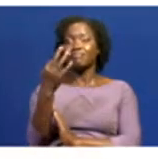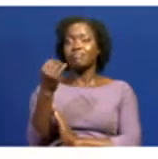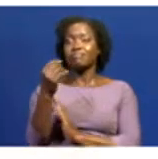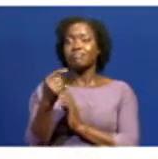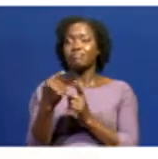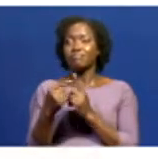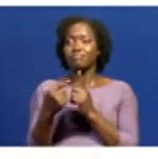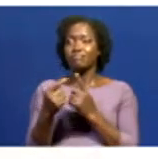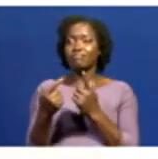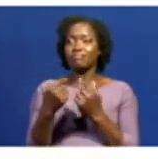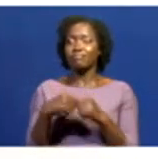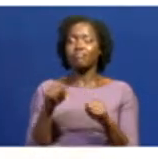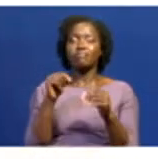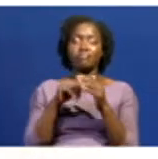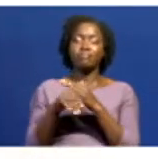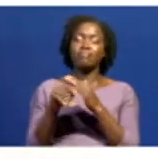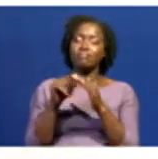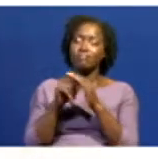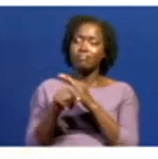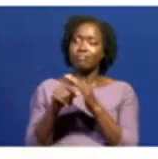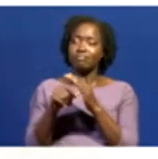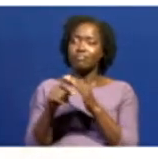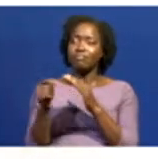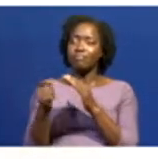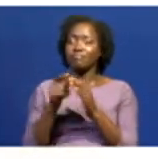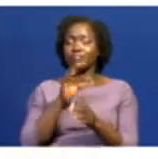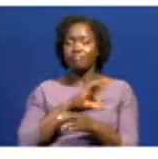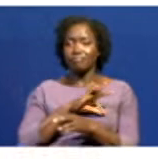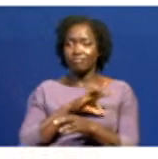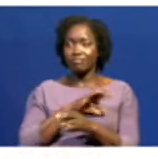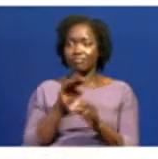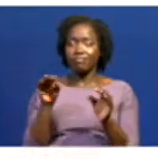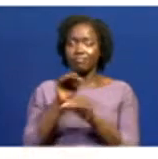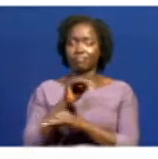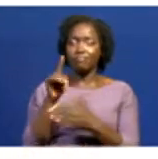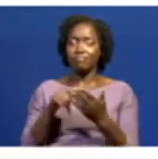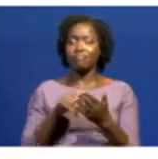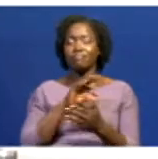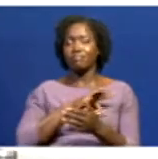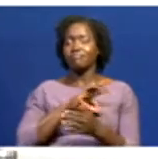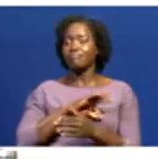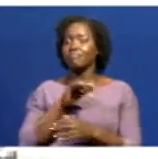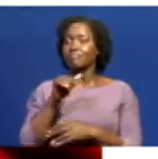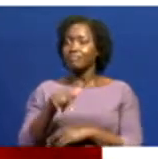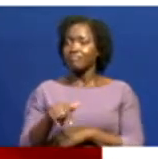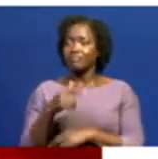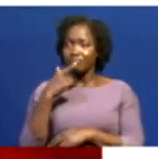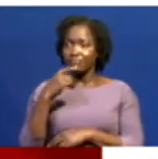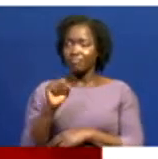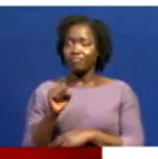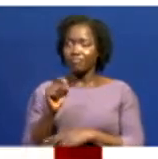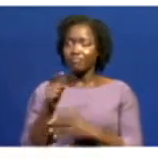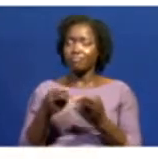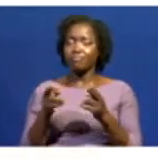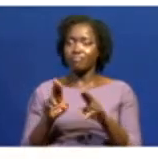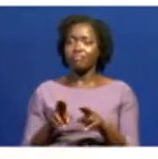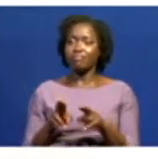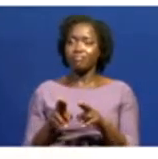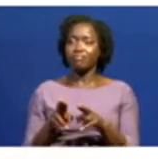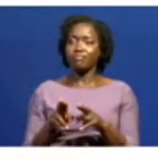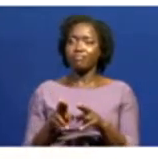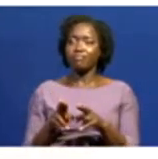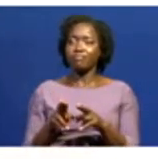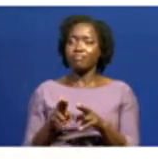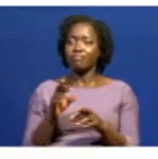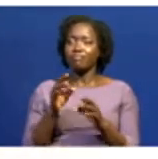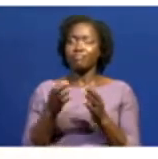are able to access a monthly pension in terms of monthly income to replace what you are earning today. So what happens is that